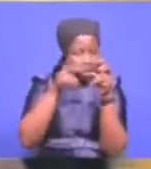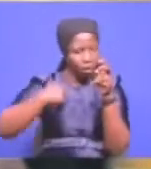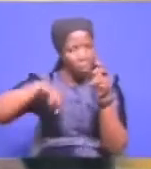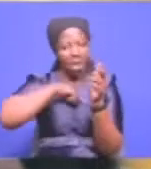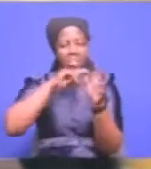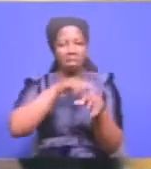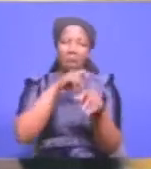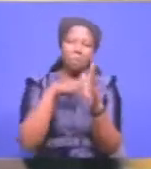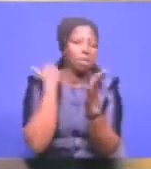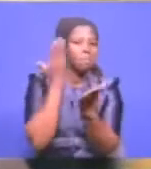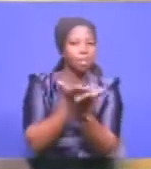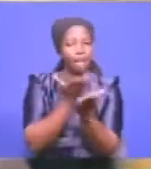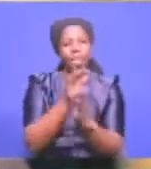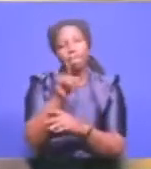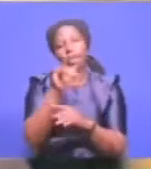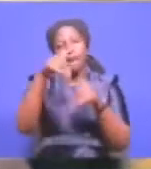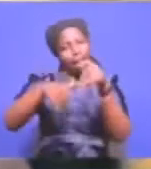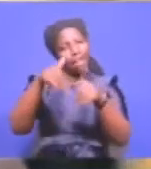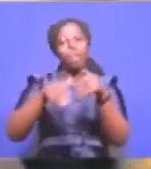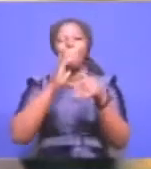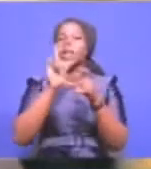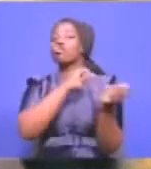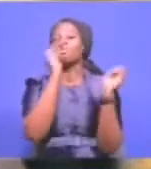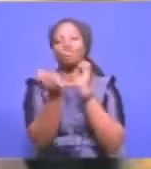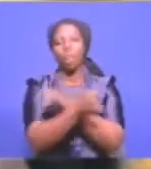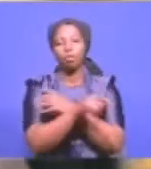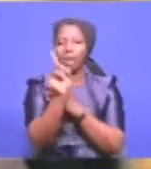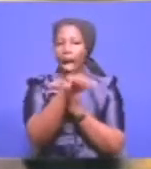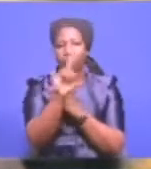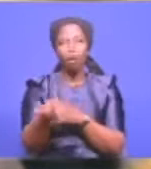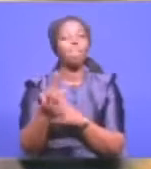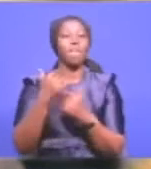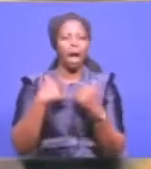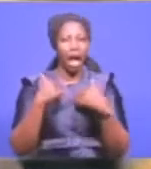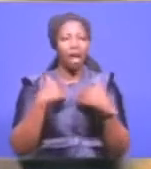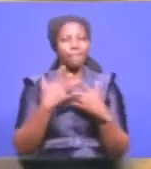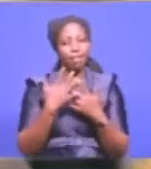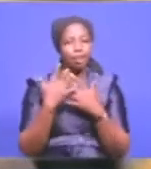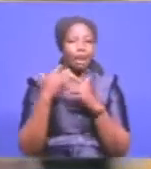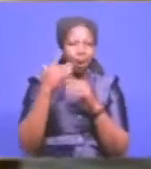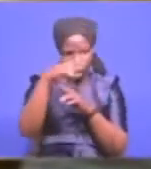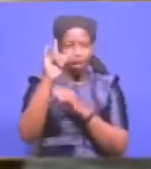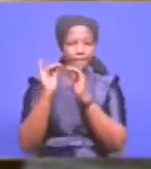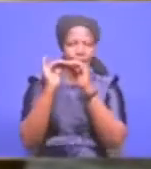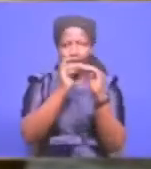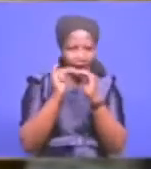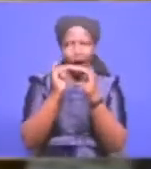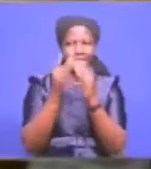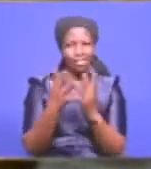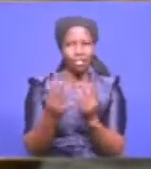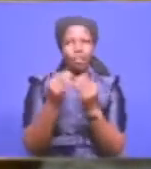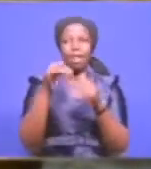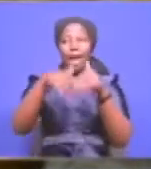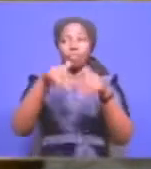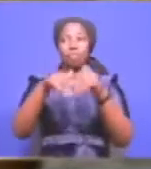elections be overturned and we have a credible, fair and a soft election. They say the union's